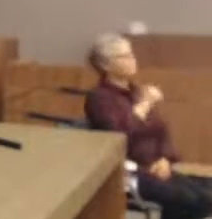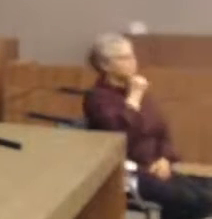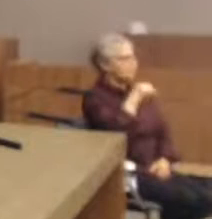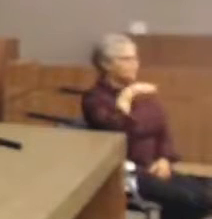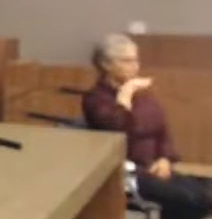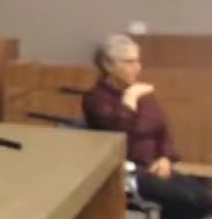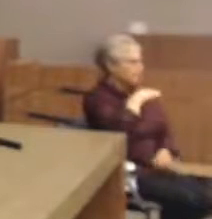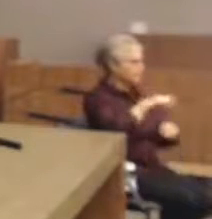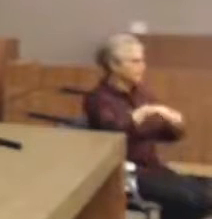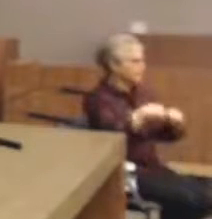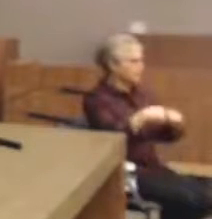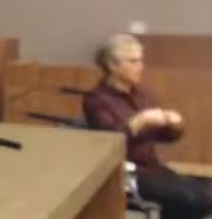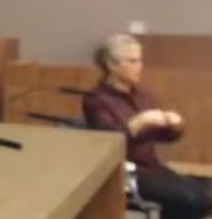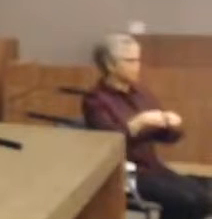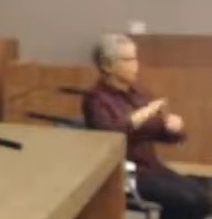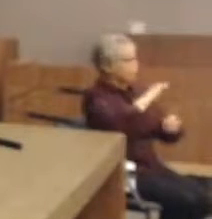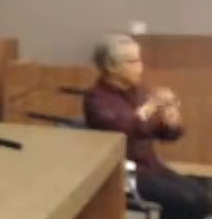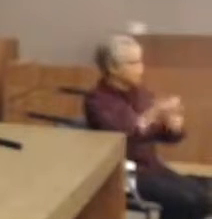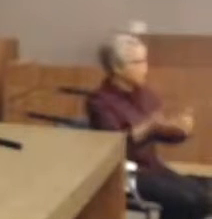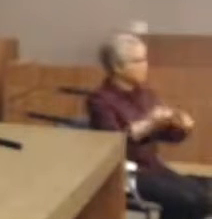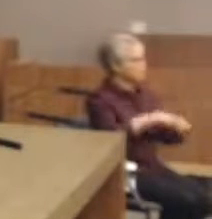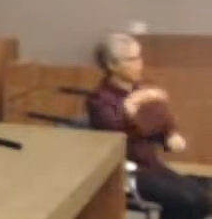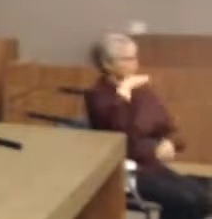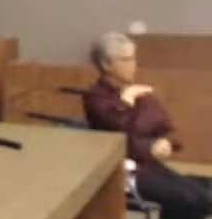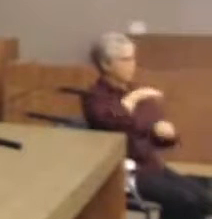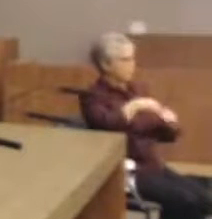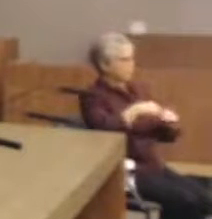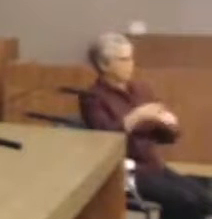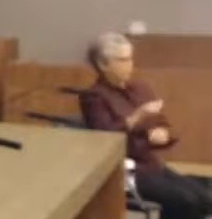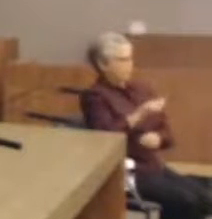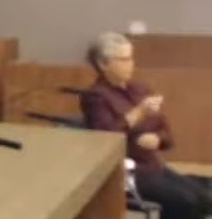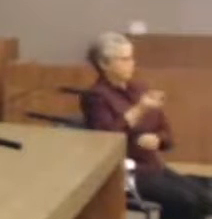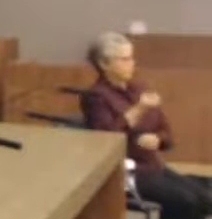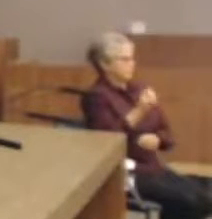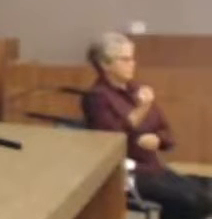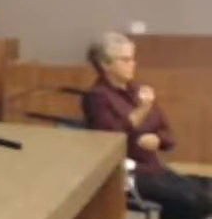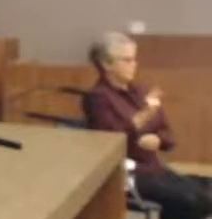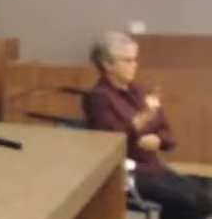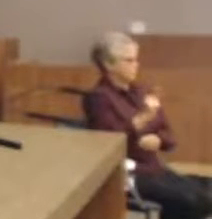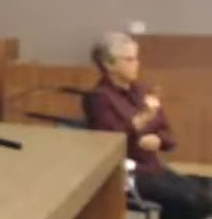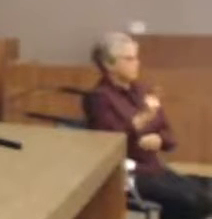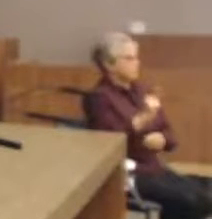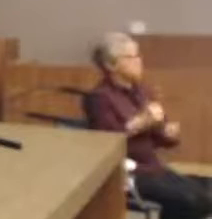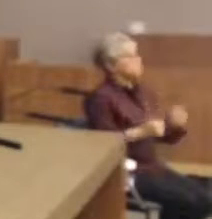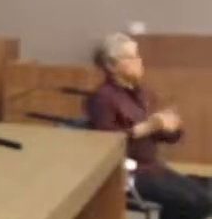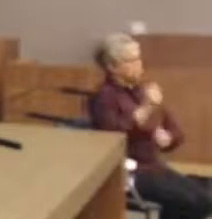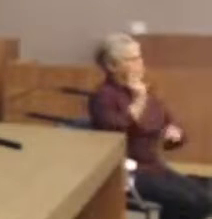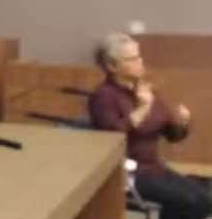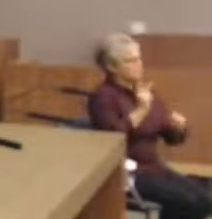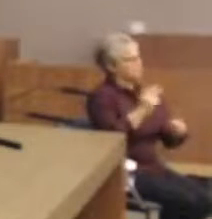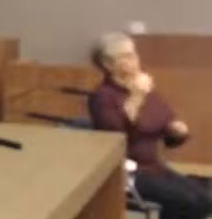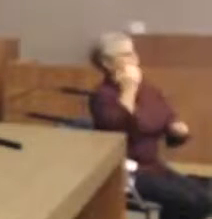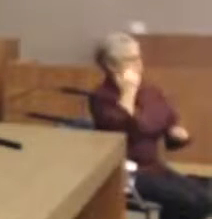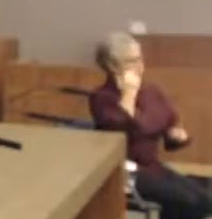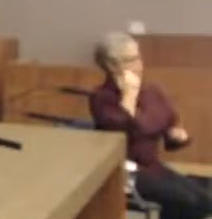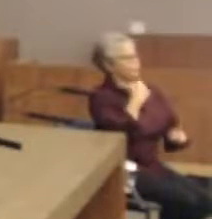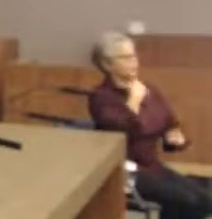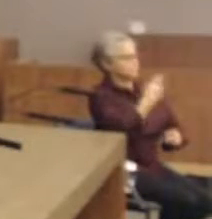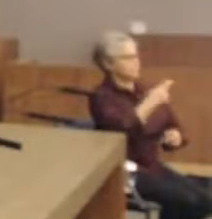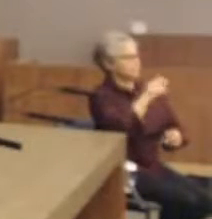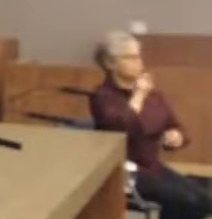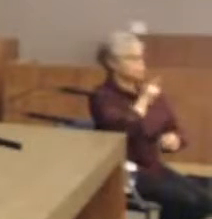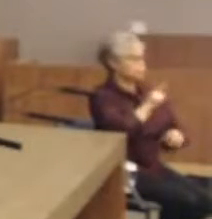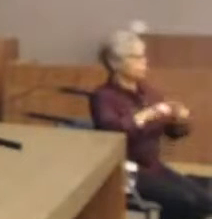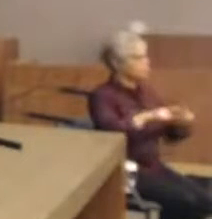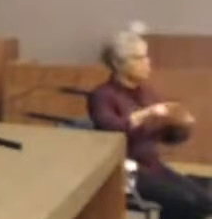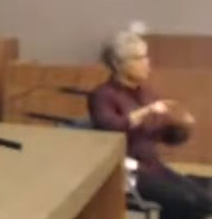any details. So we have very, very low probability that people are not telling the truth. Yet the perception is that people are lying because of the things